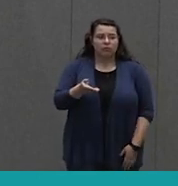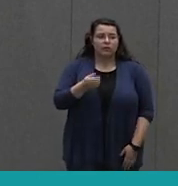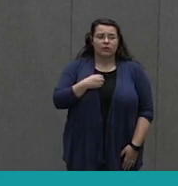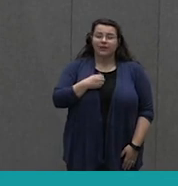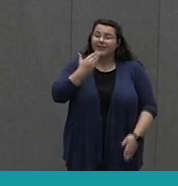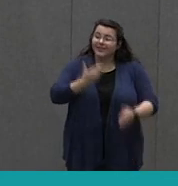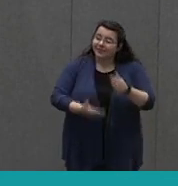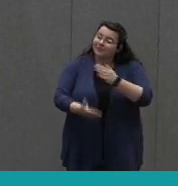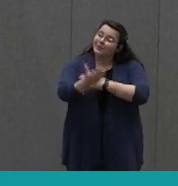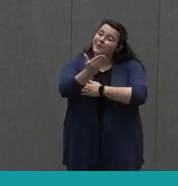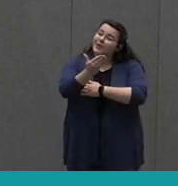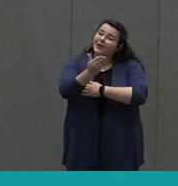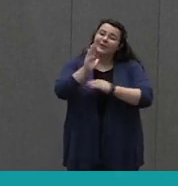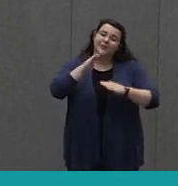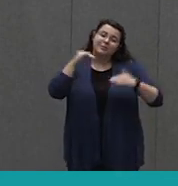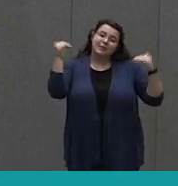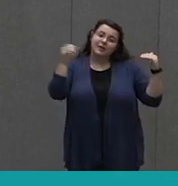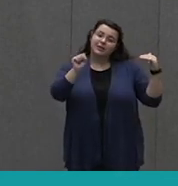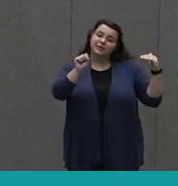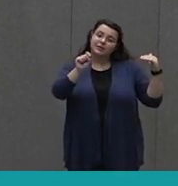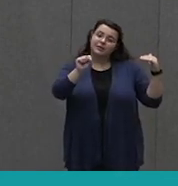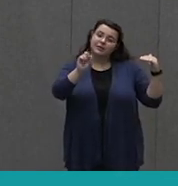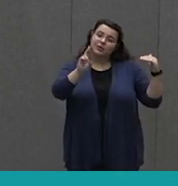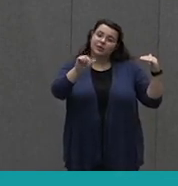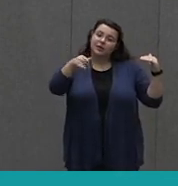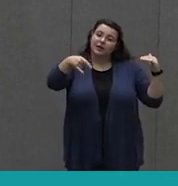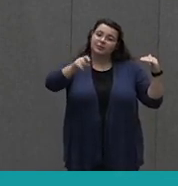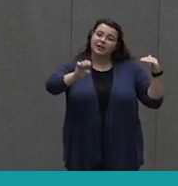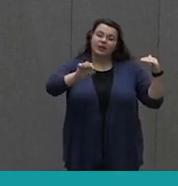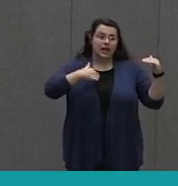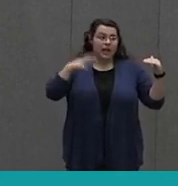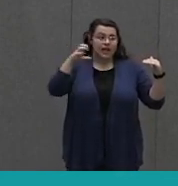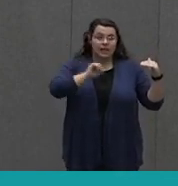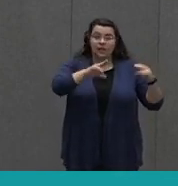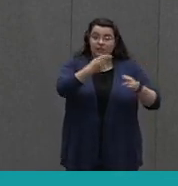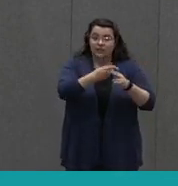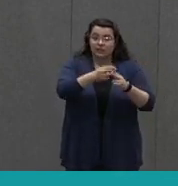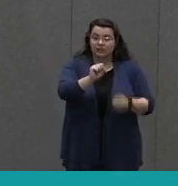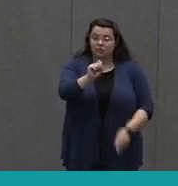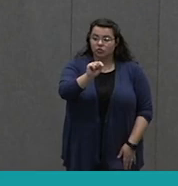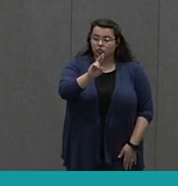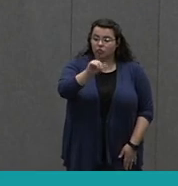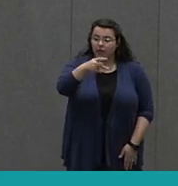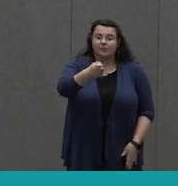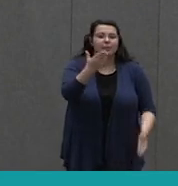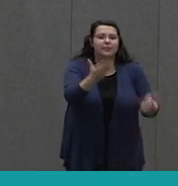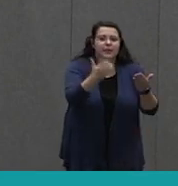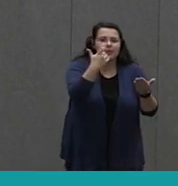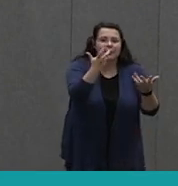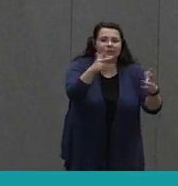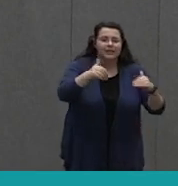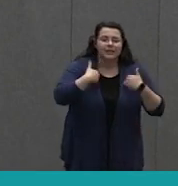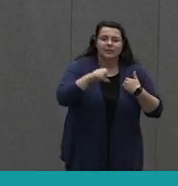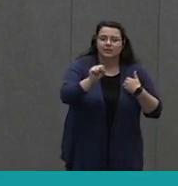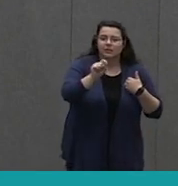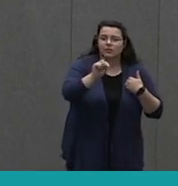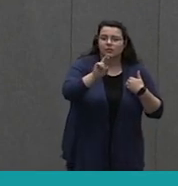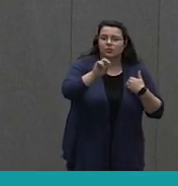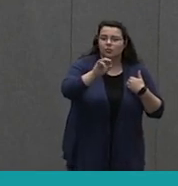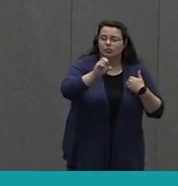Good morning, smiled Stripe. Oh, I guess his name is Stripe. Maybe because he has a stripe on